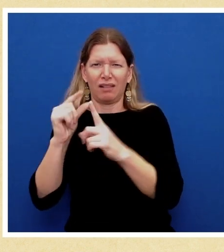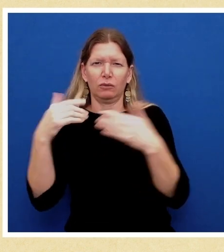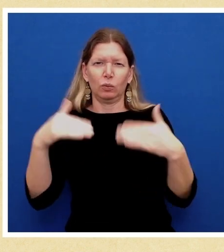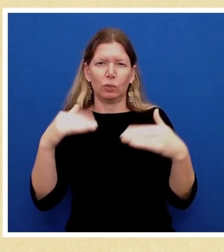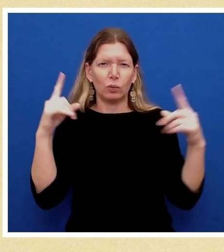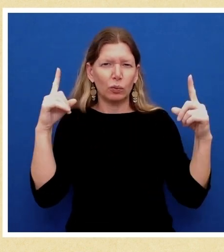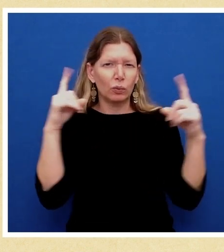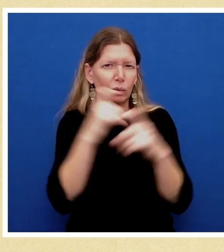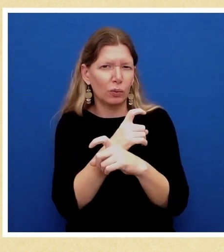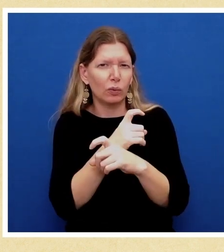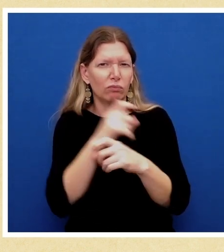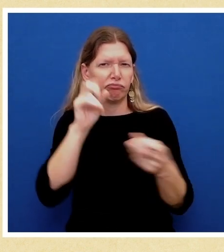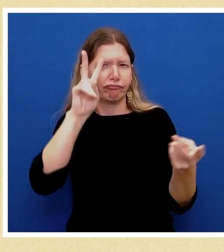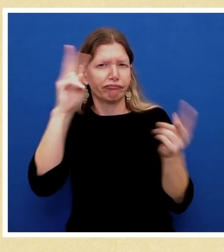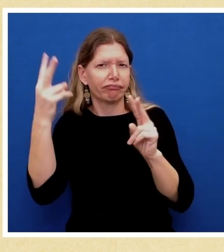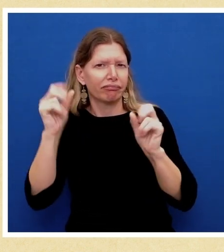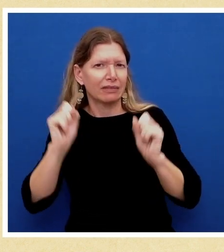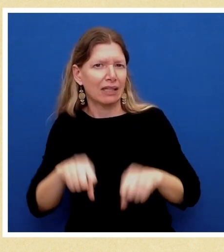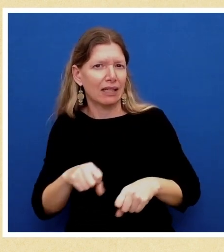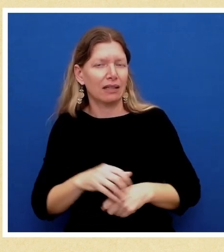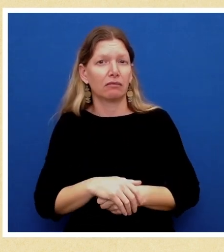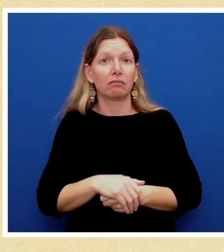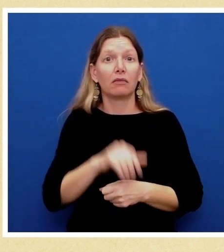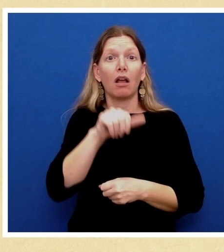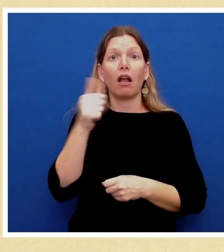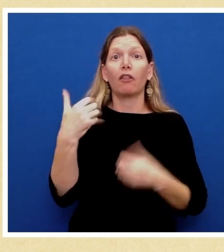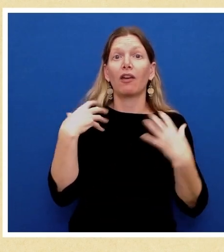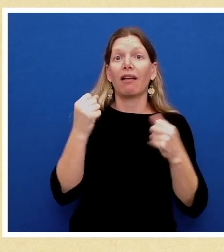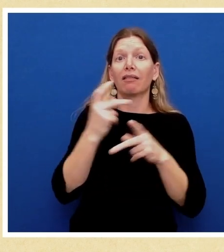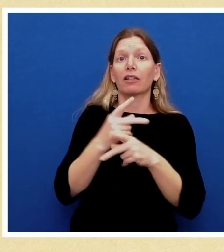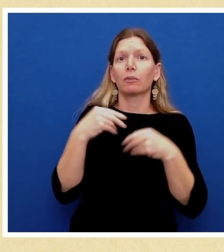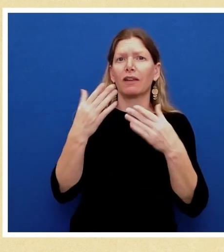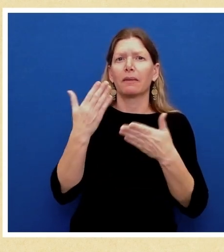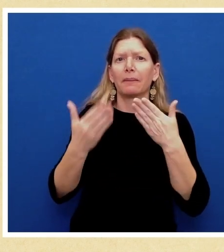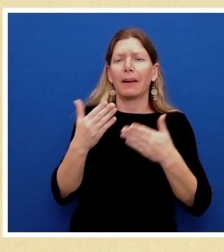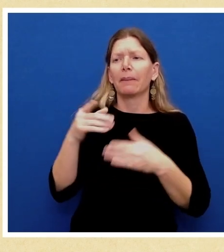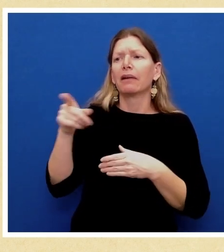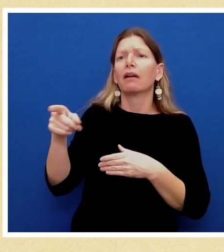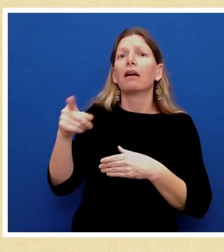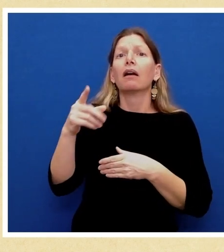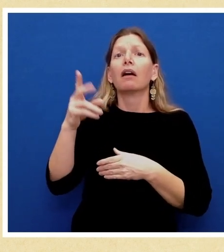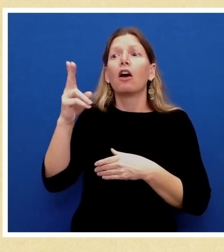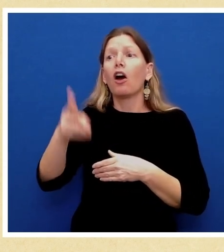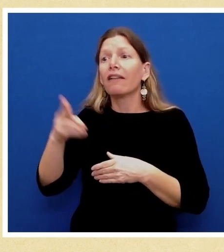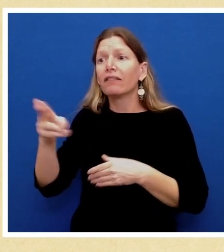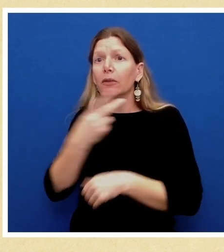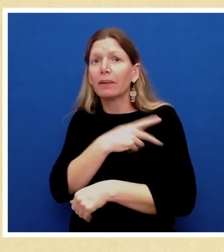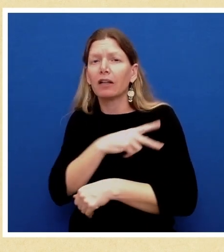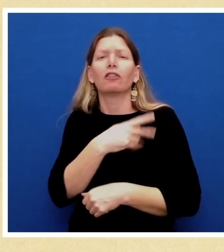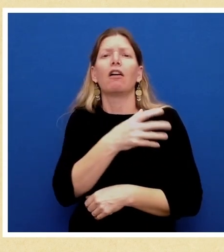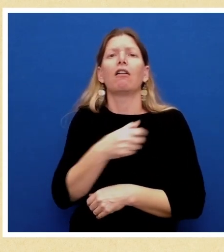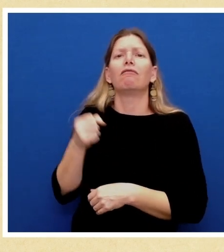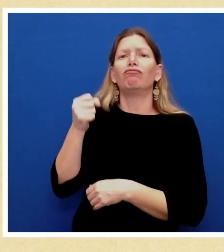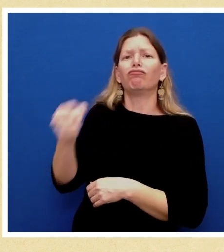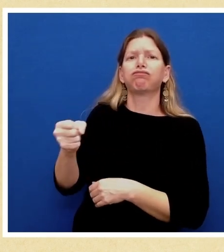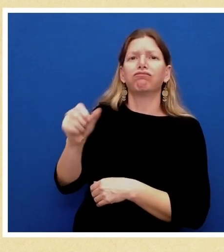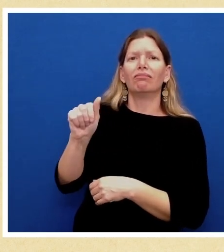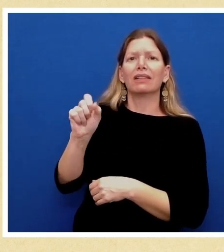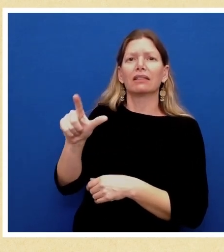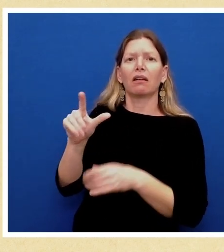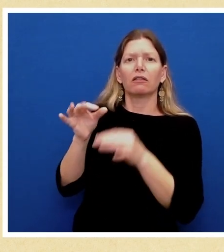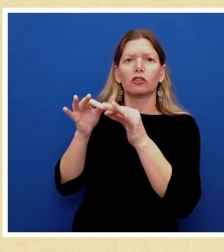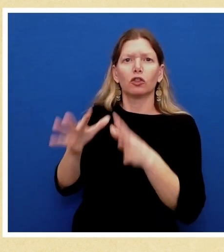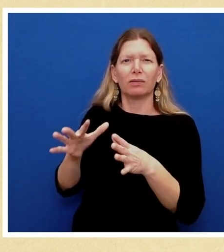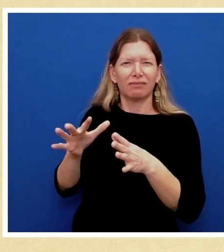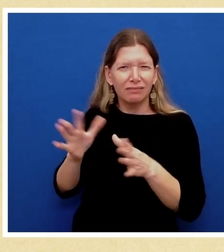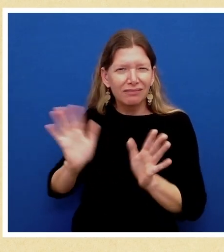medical concepts and terminology can be complex. Other healthcare providers may assume a patient who is hard of hearing may need an